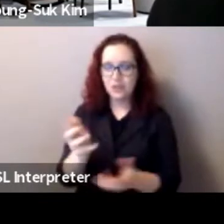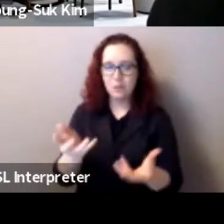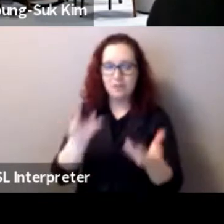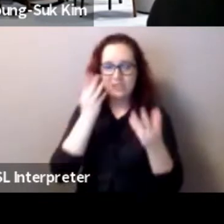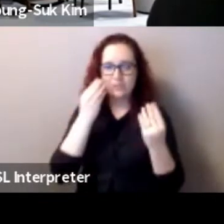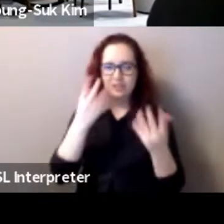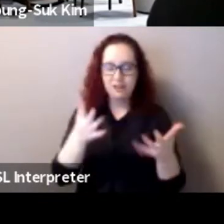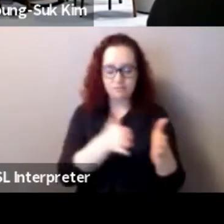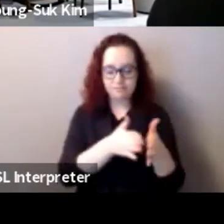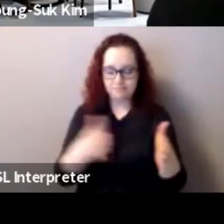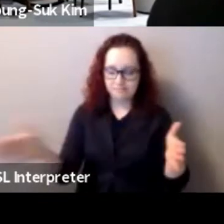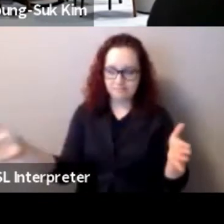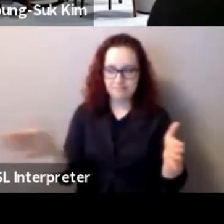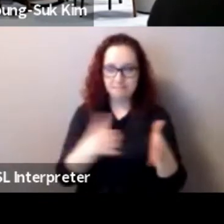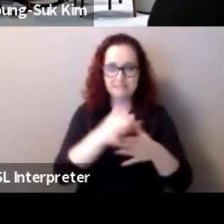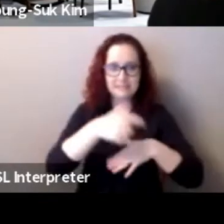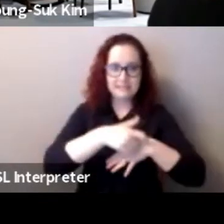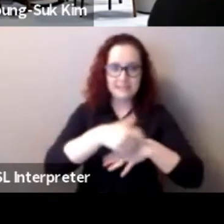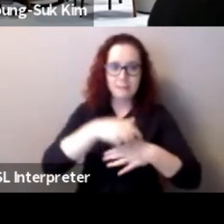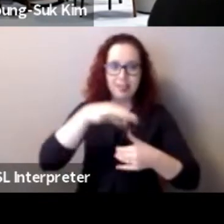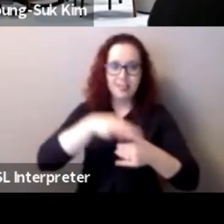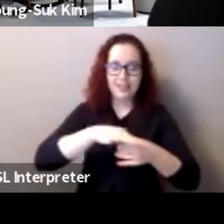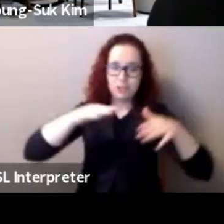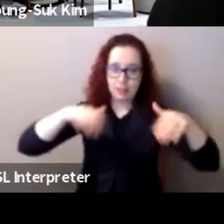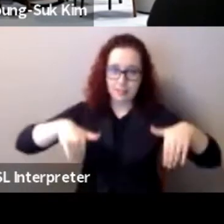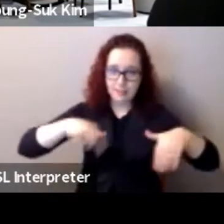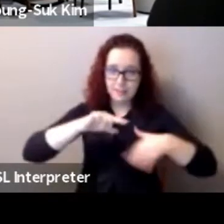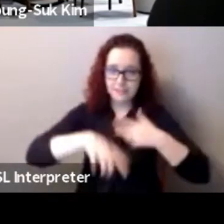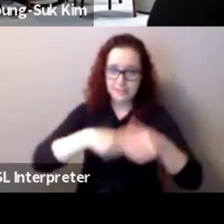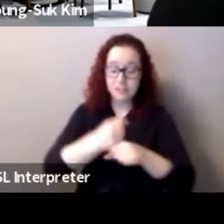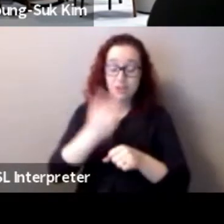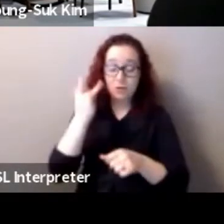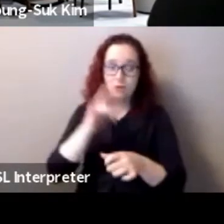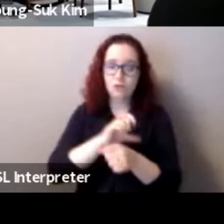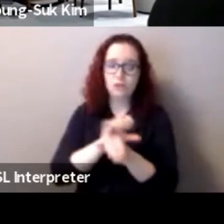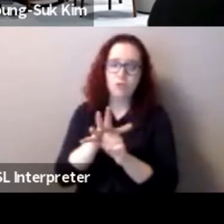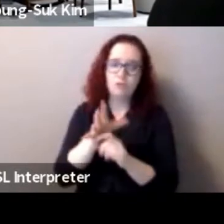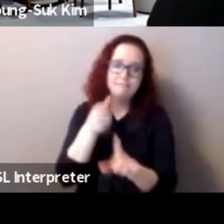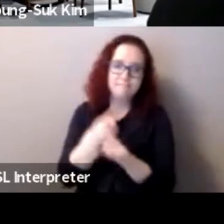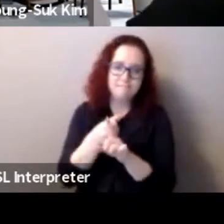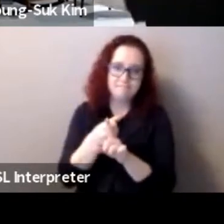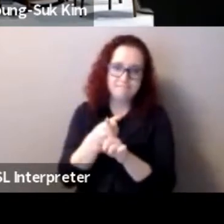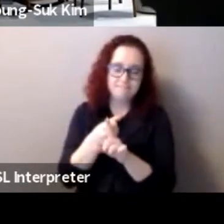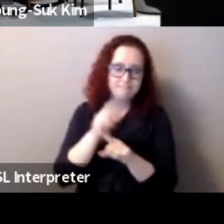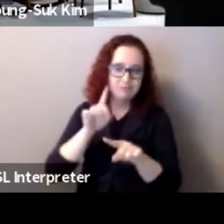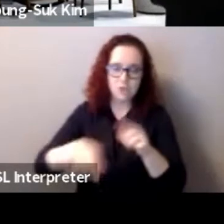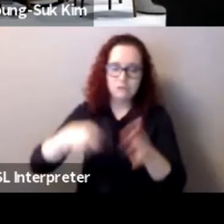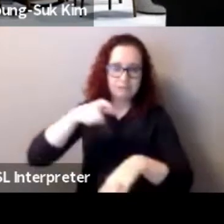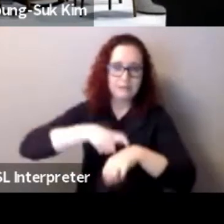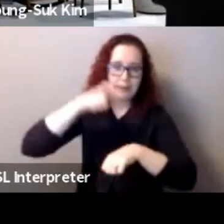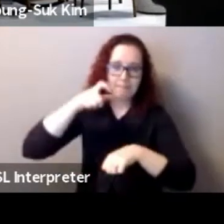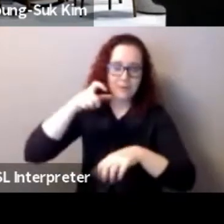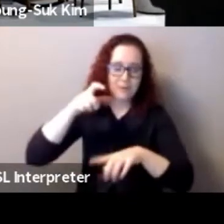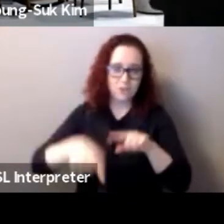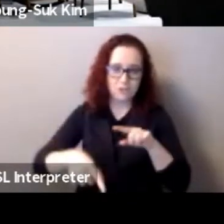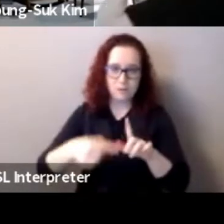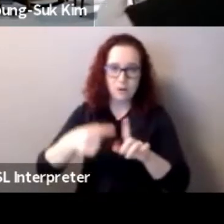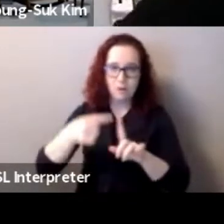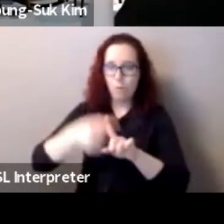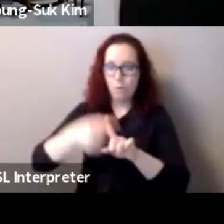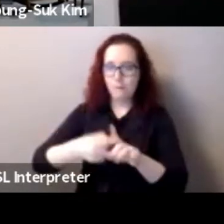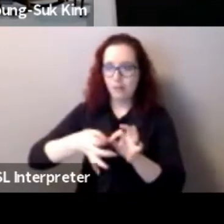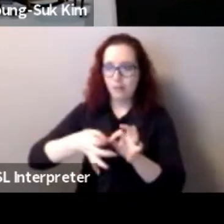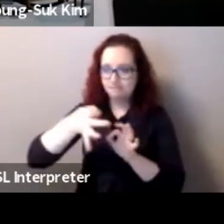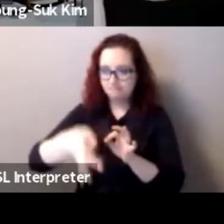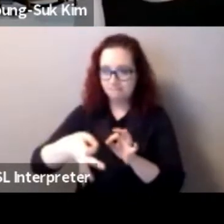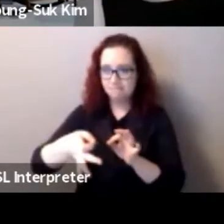for that. So the election was late this year. COVID really impacted our ability to do things on time, and we were about a month later than we planned.